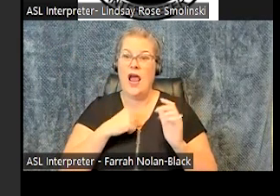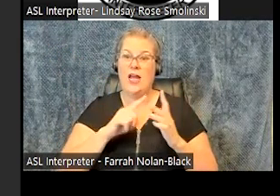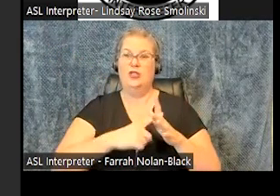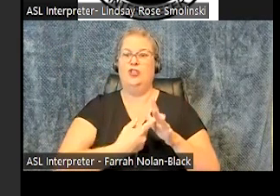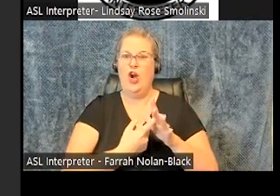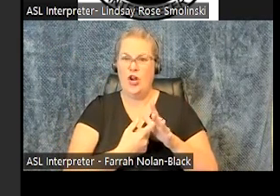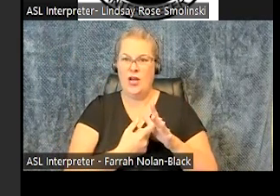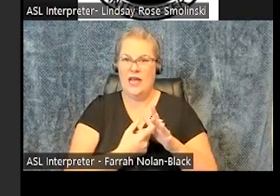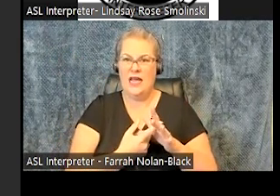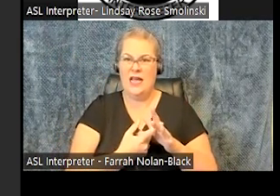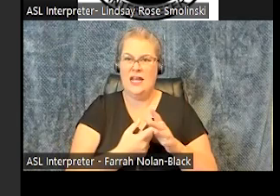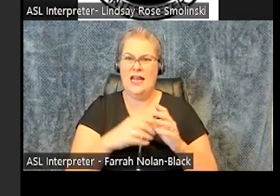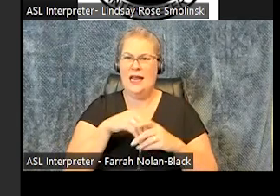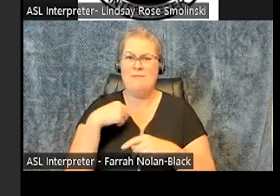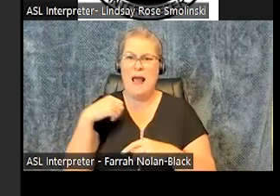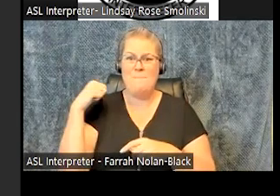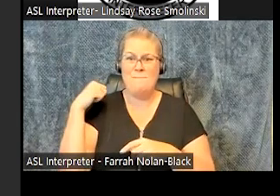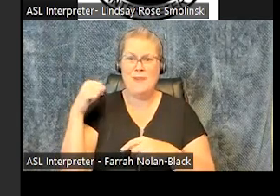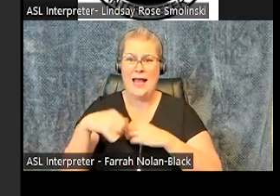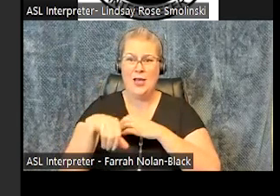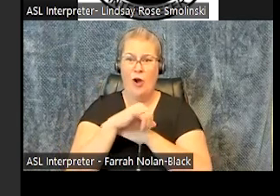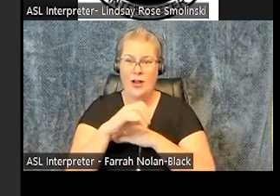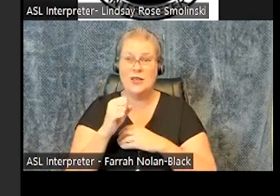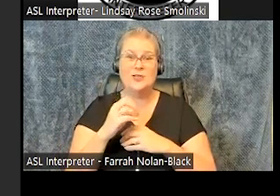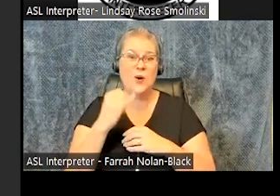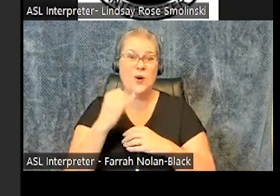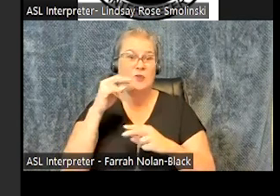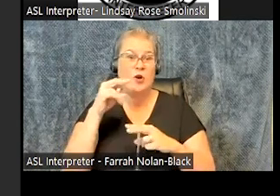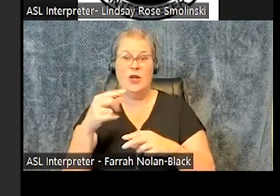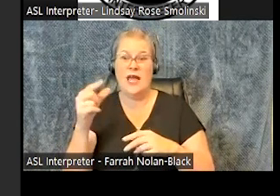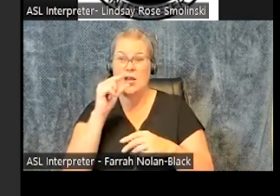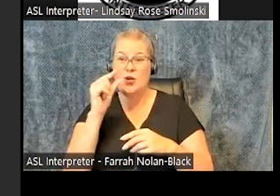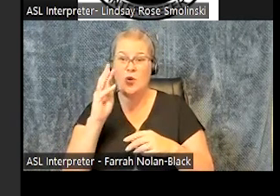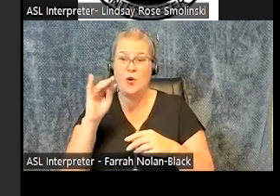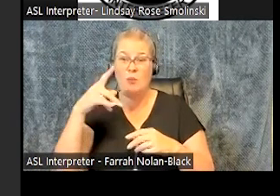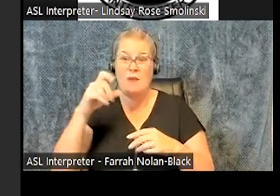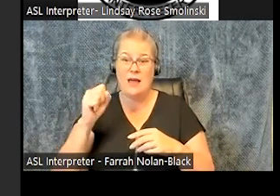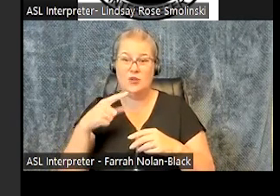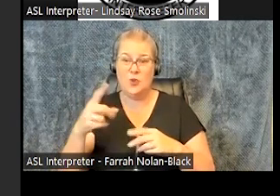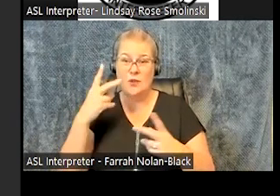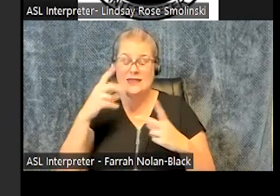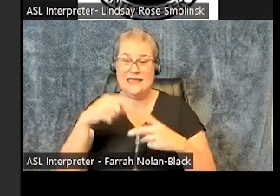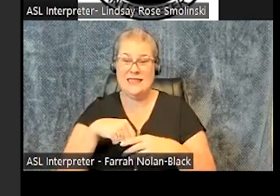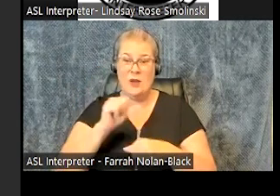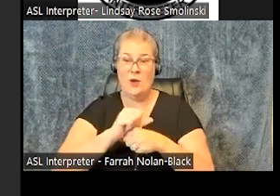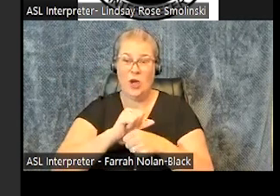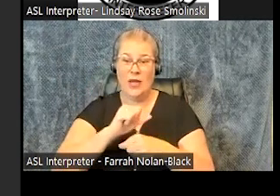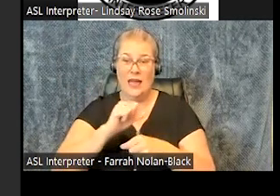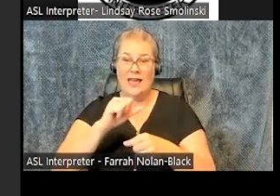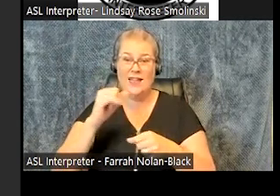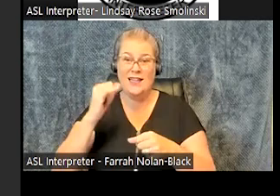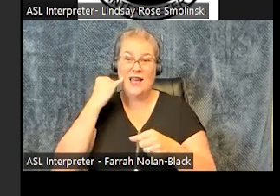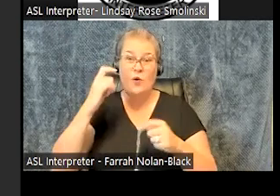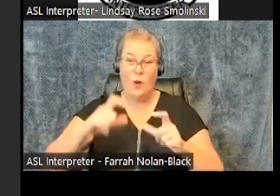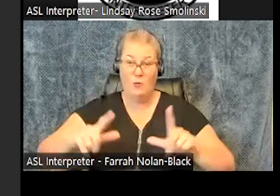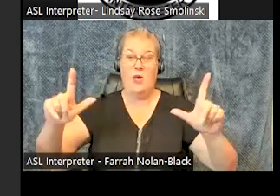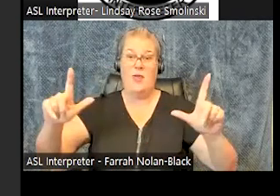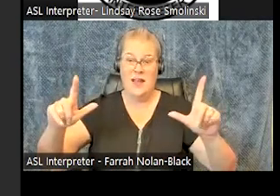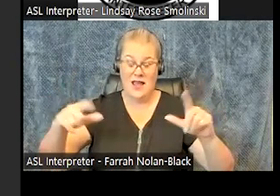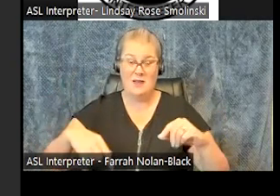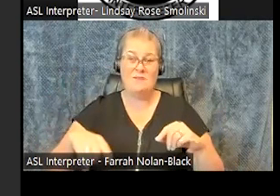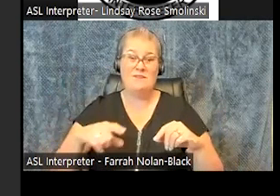like backyard. So like if you go on Google Maps, you can see me working in my like, if you want, I can pull this up. There's a way for me to show